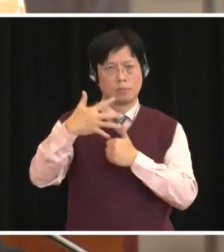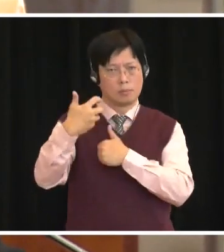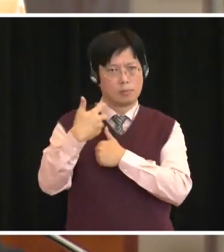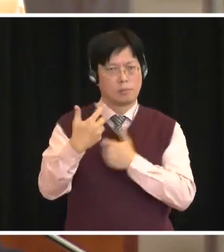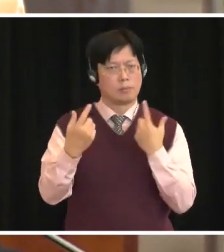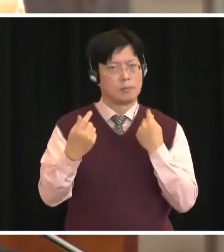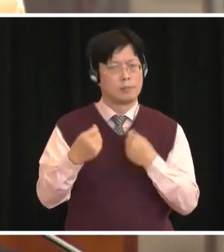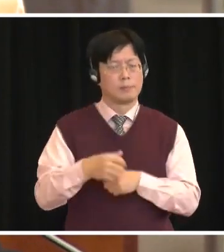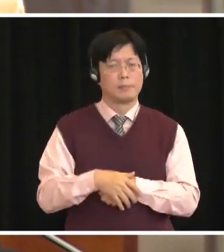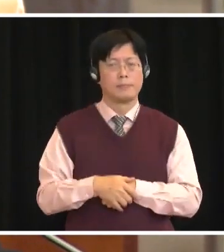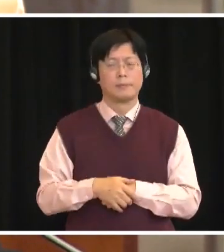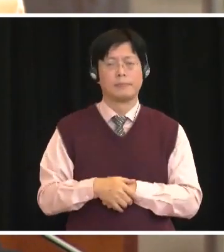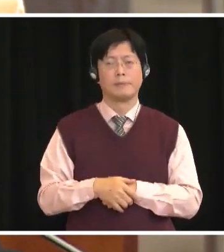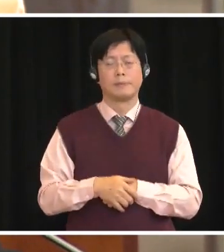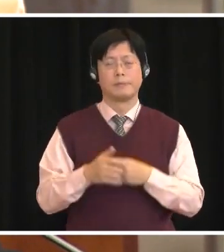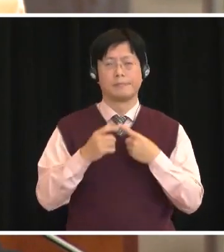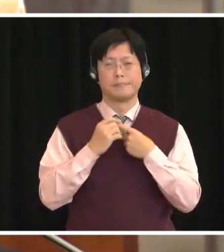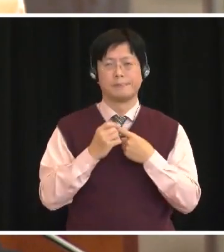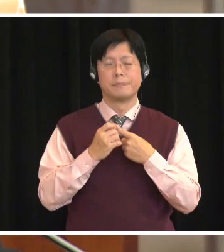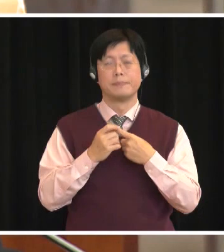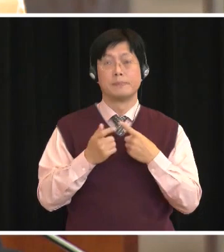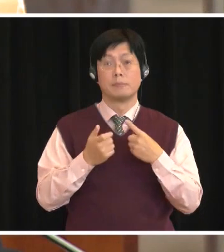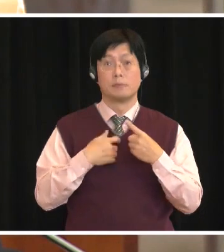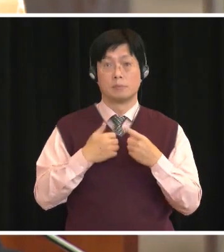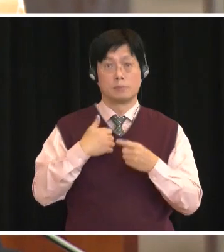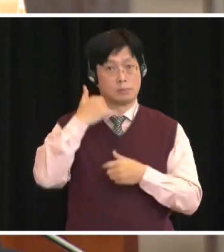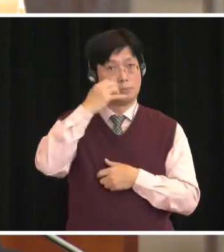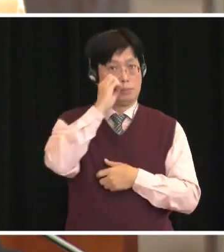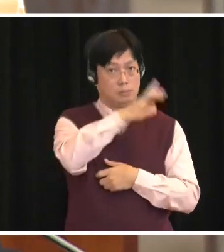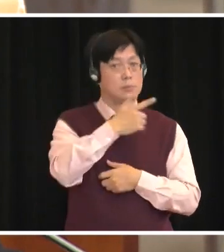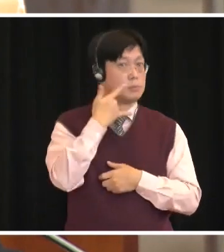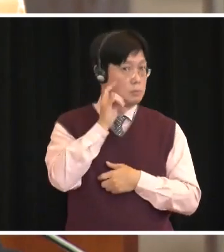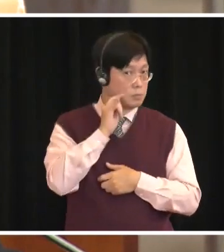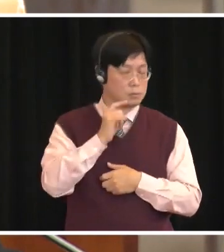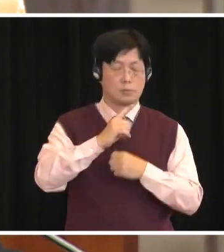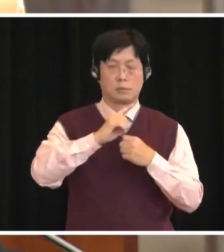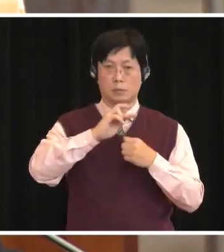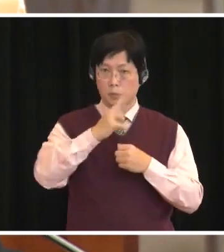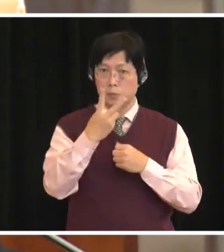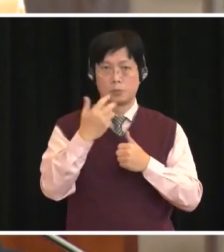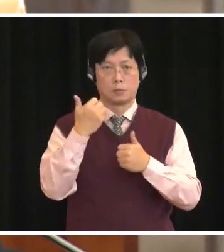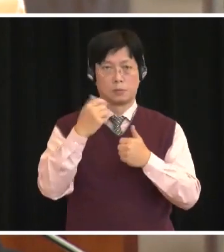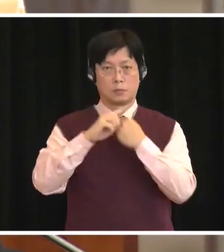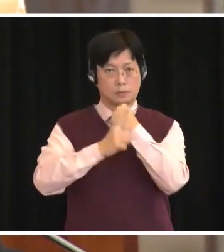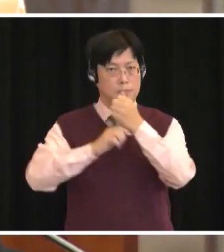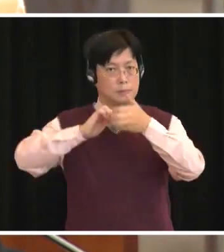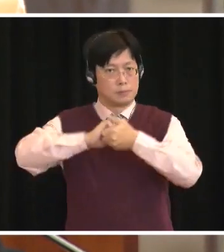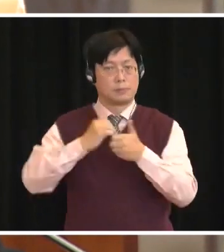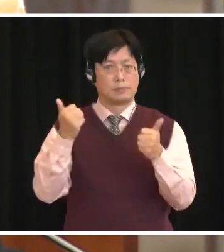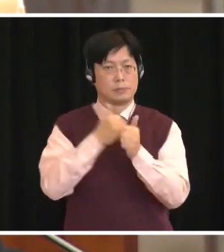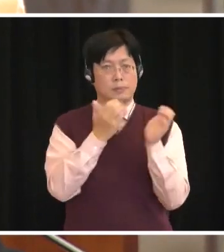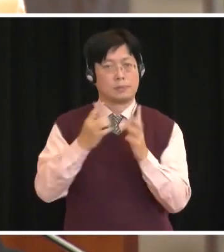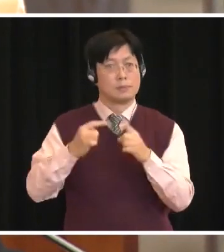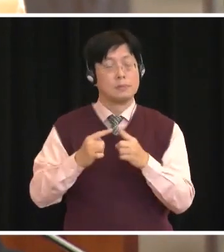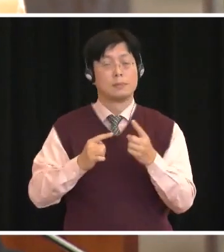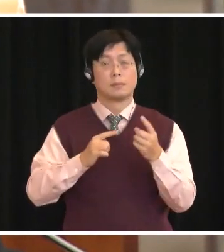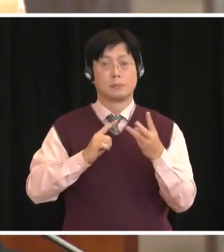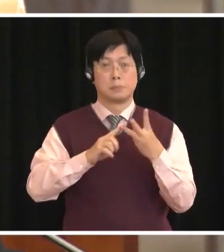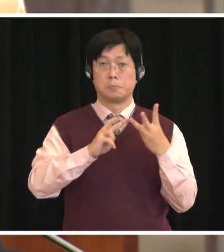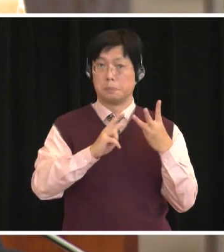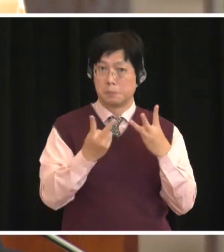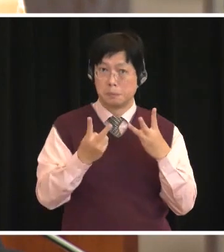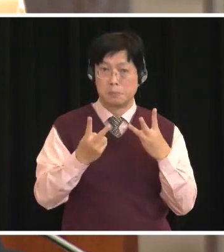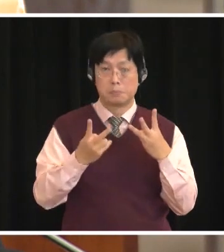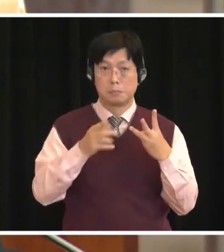we make sure that the police officers inform the child's parents